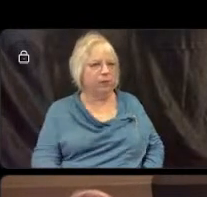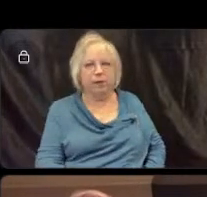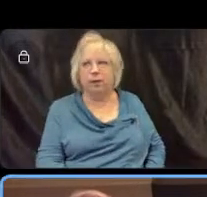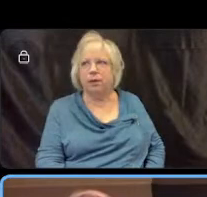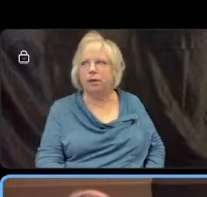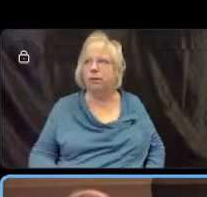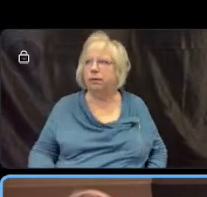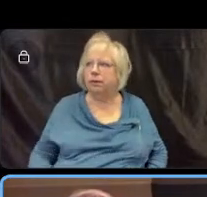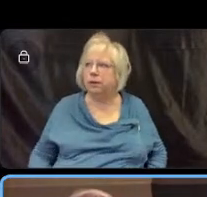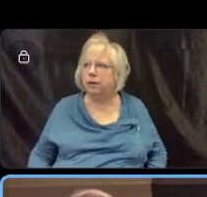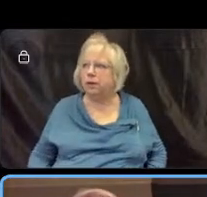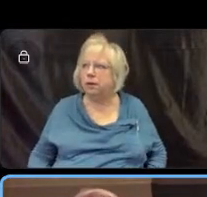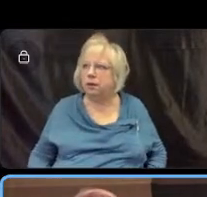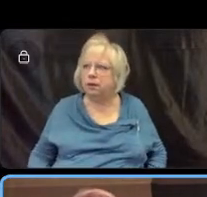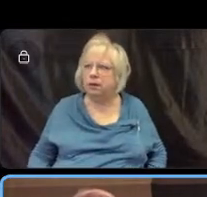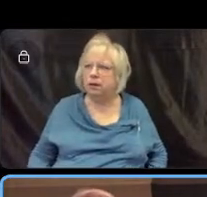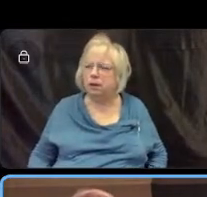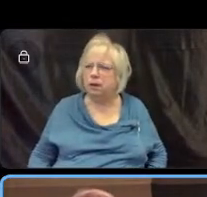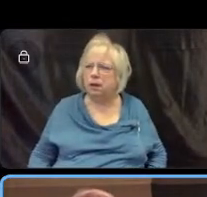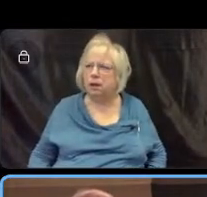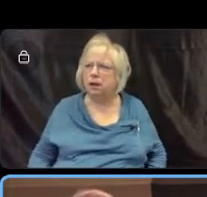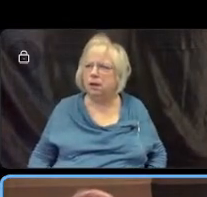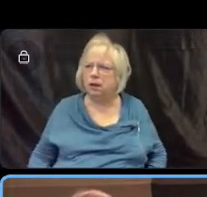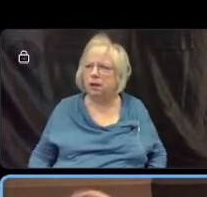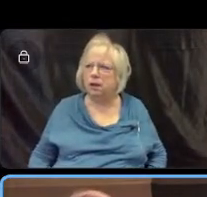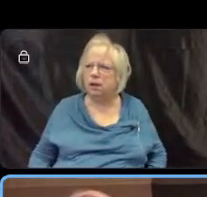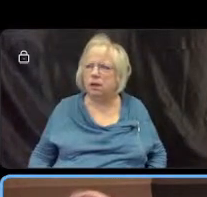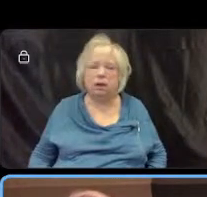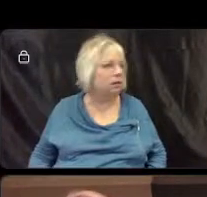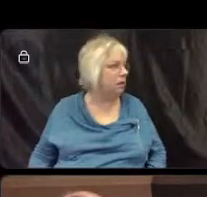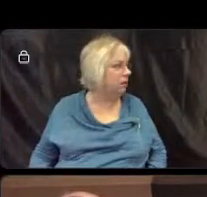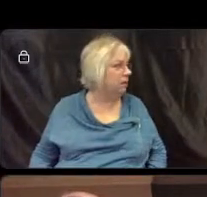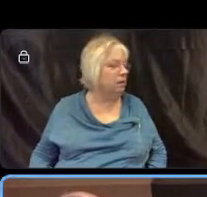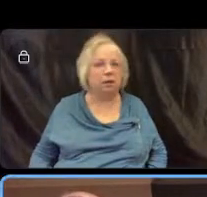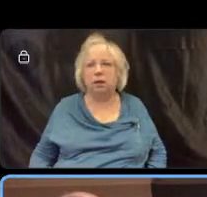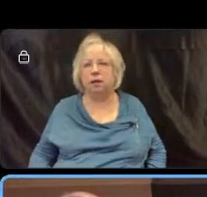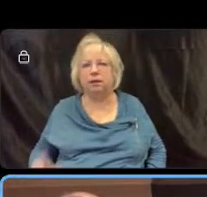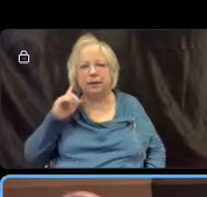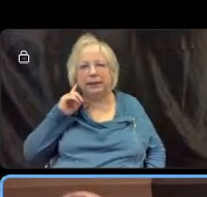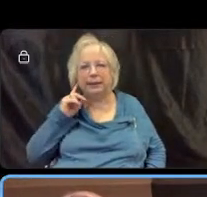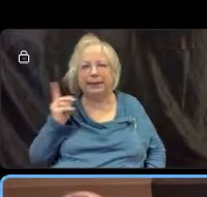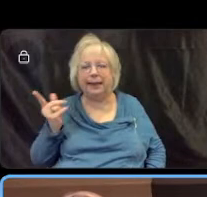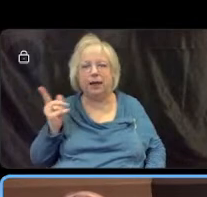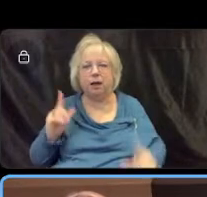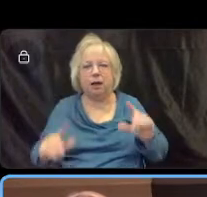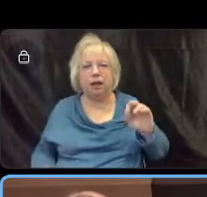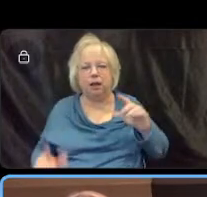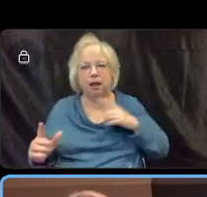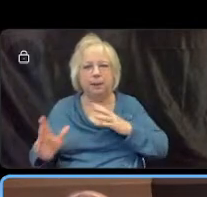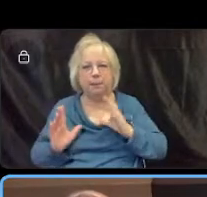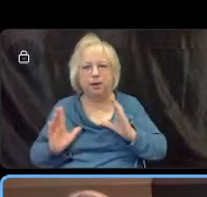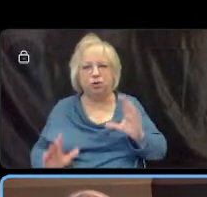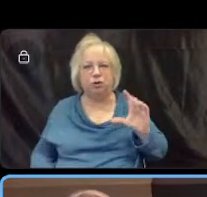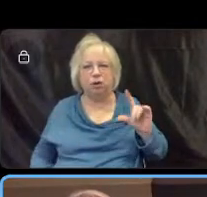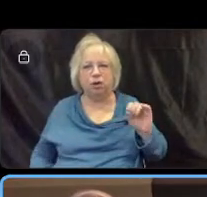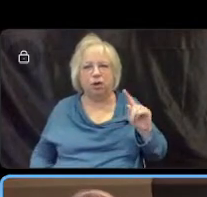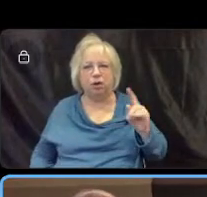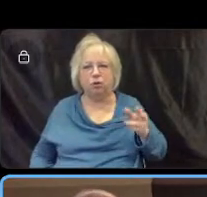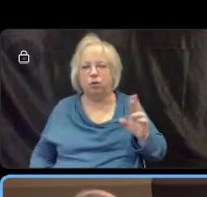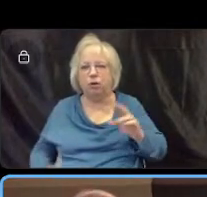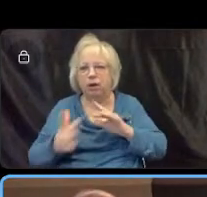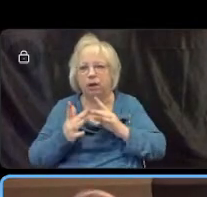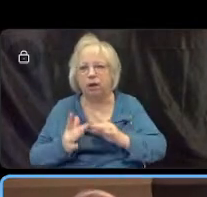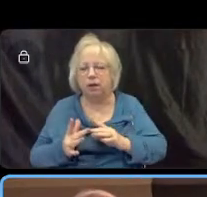Well, I nominate Dr. Benton, but I would suggest you do them in two separate. It's hard to hear you, Commissioner Latour.